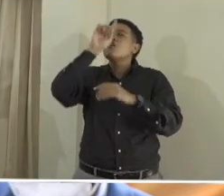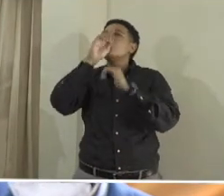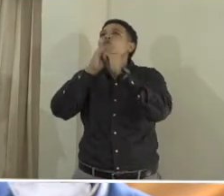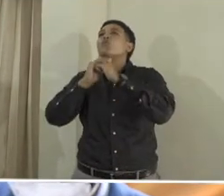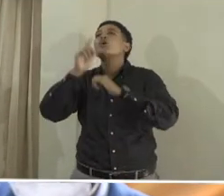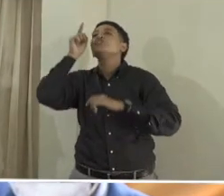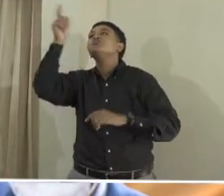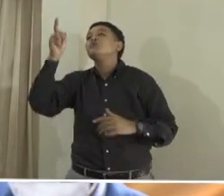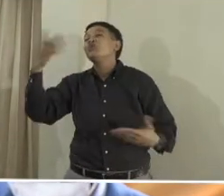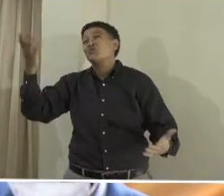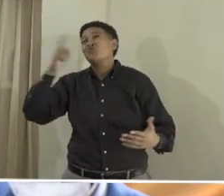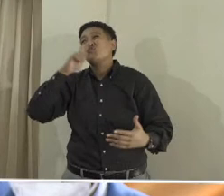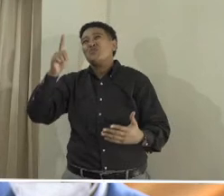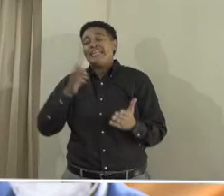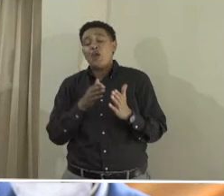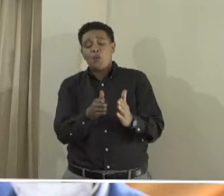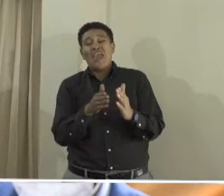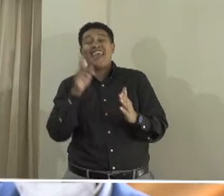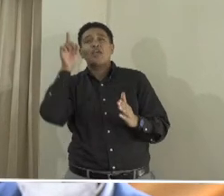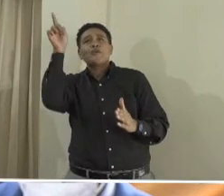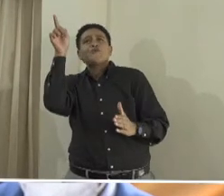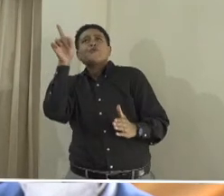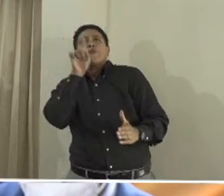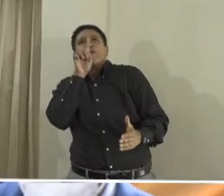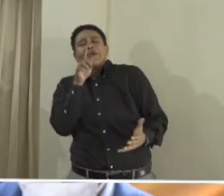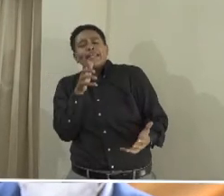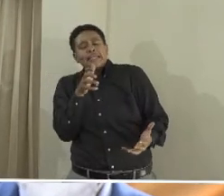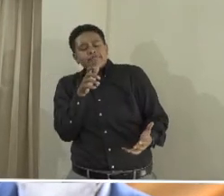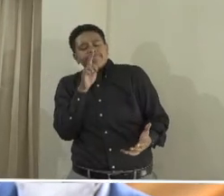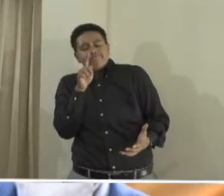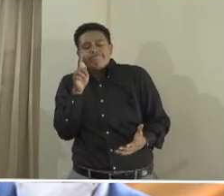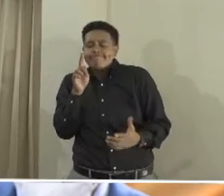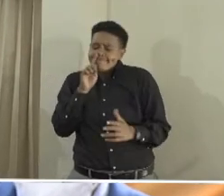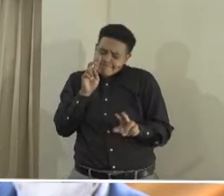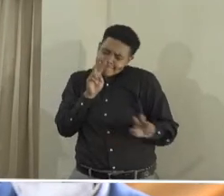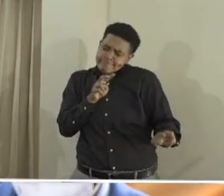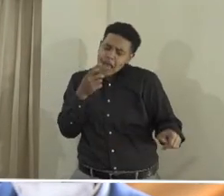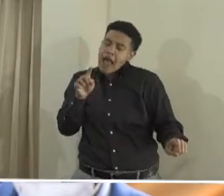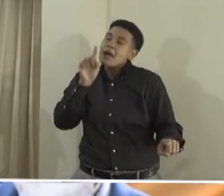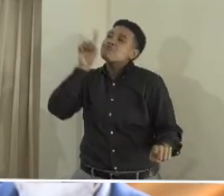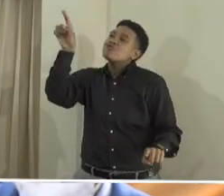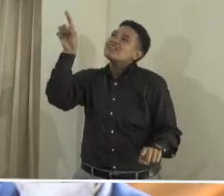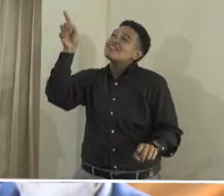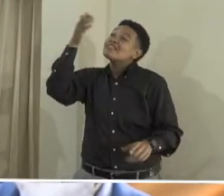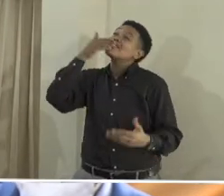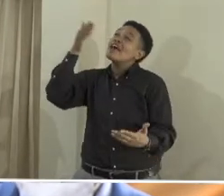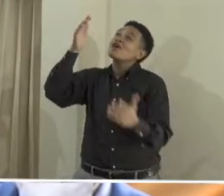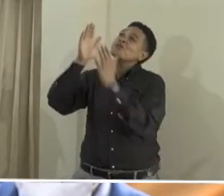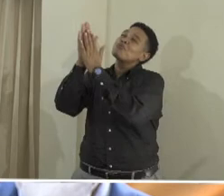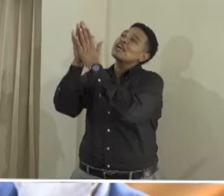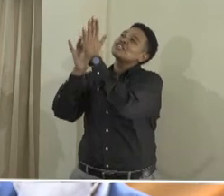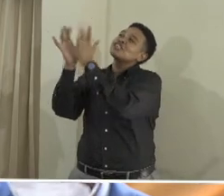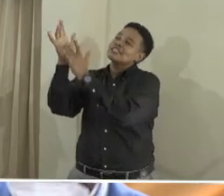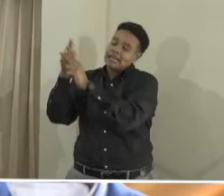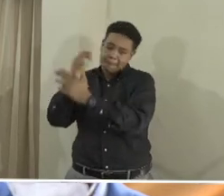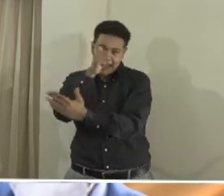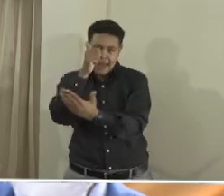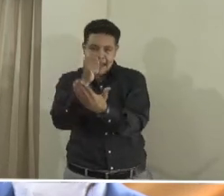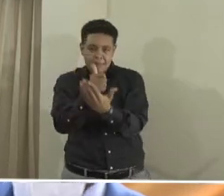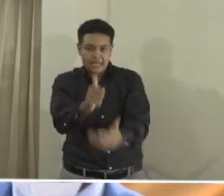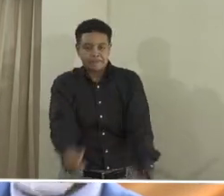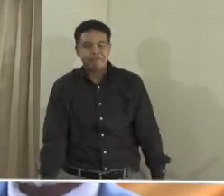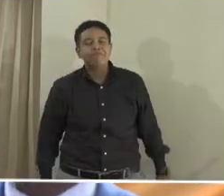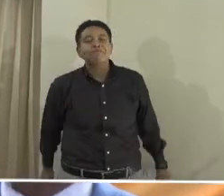worship you in a manner that you will be pleased. Thank you. We pray in Jesus' name. Amen.